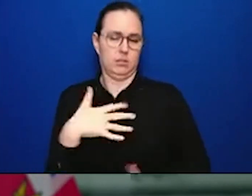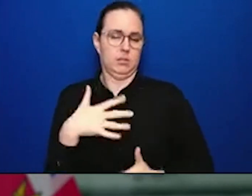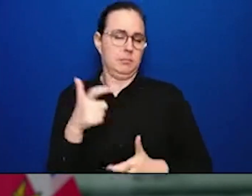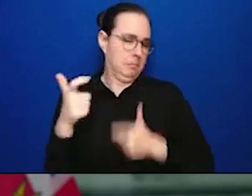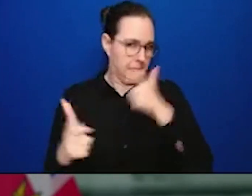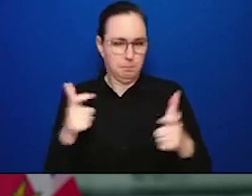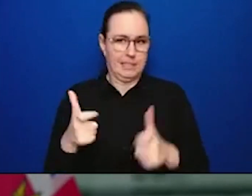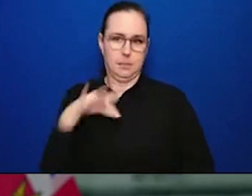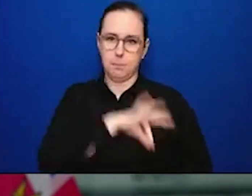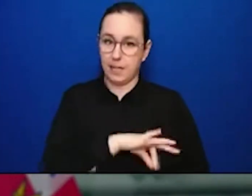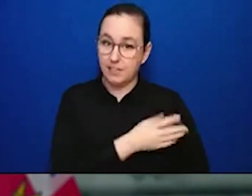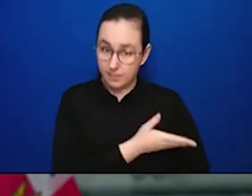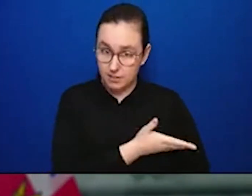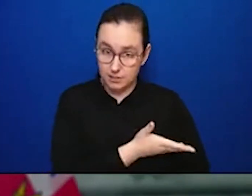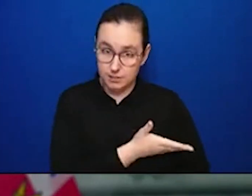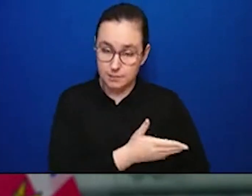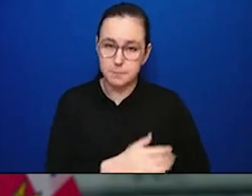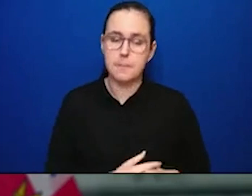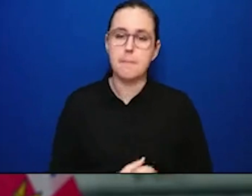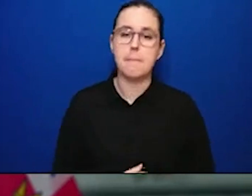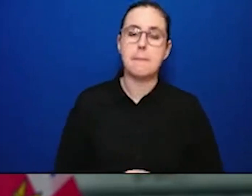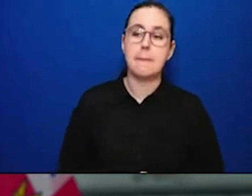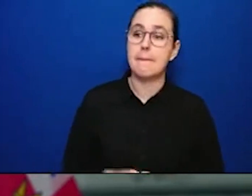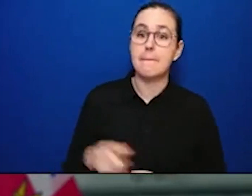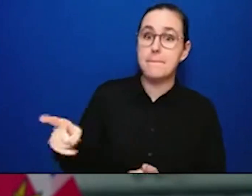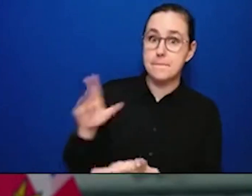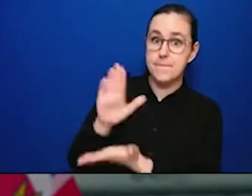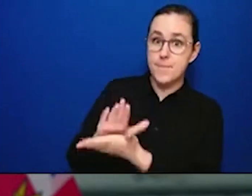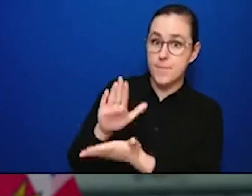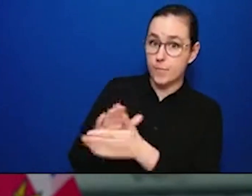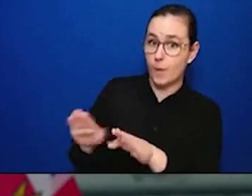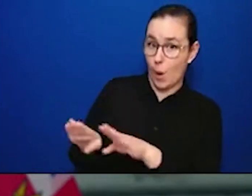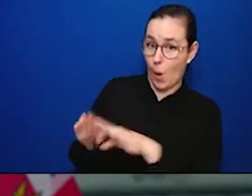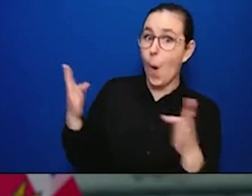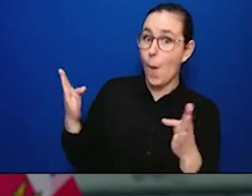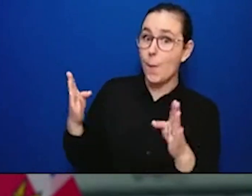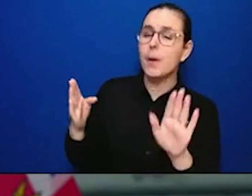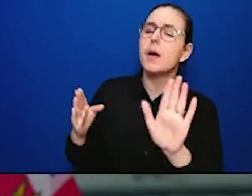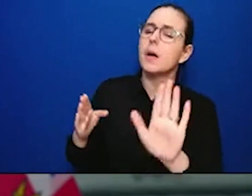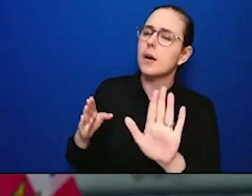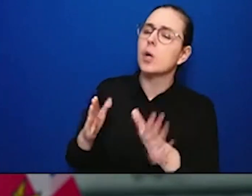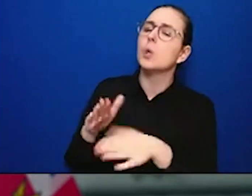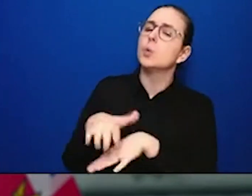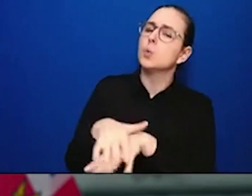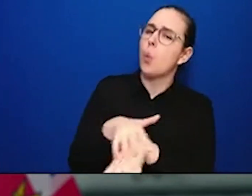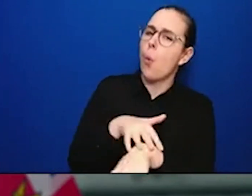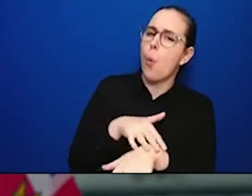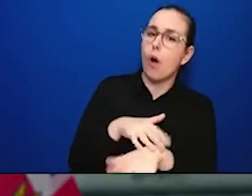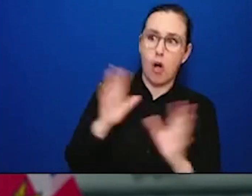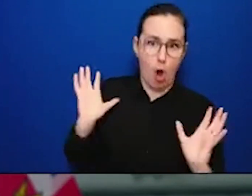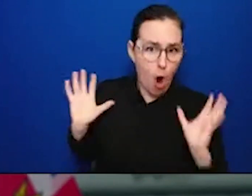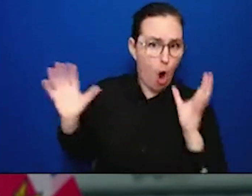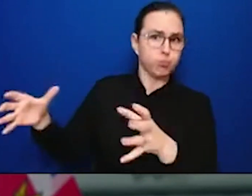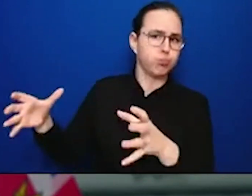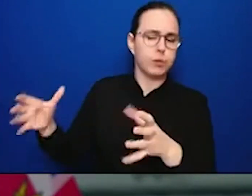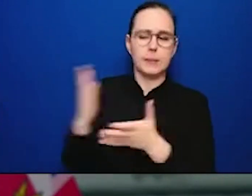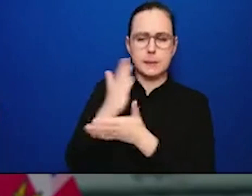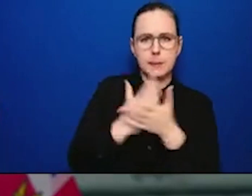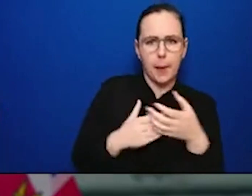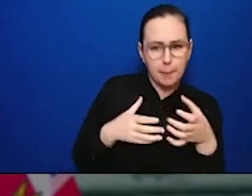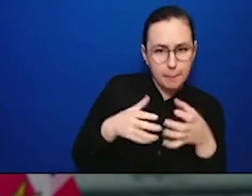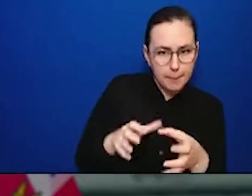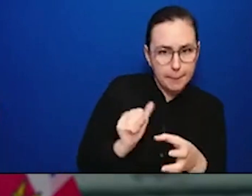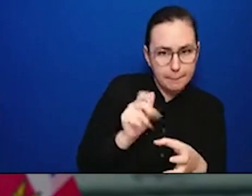safest place for our children, and they are essential. They're essential for their social and emotional development as well